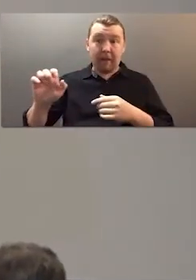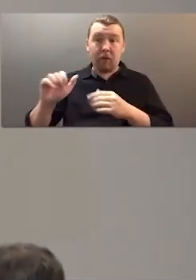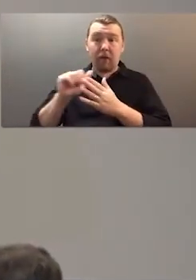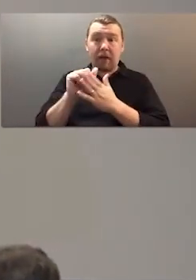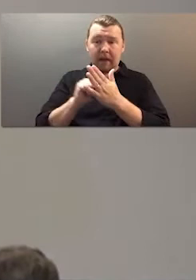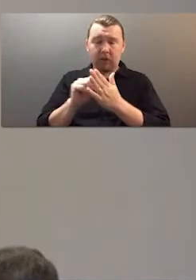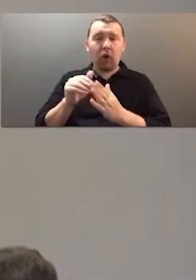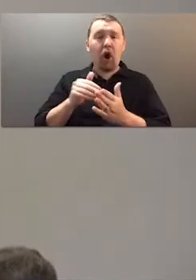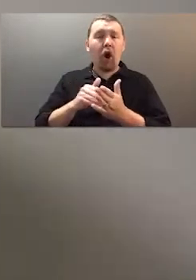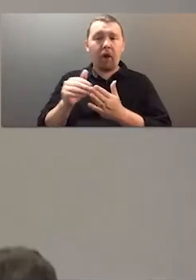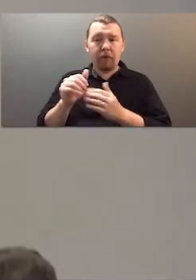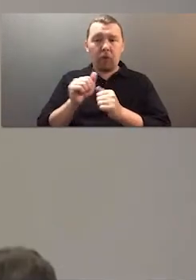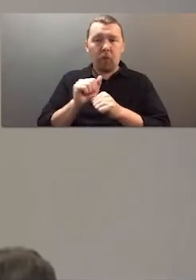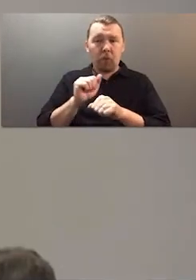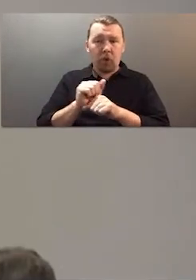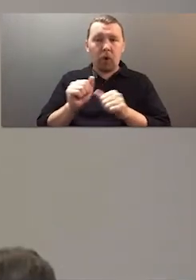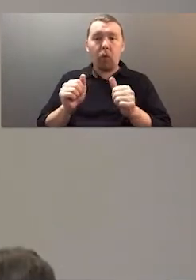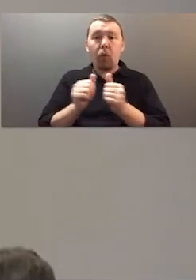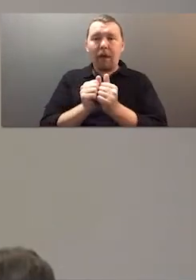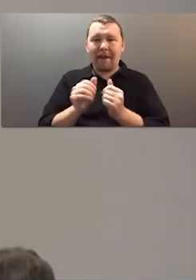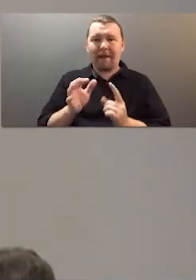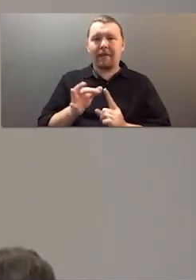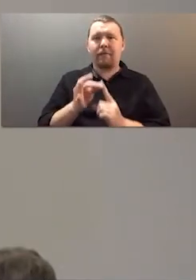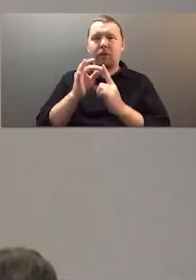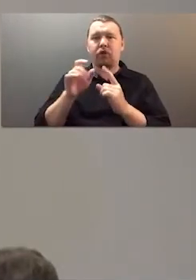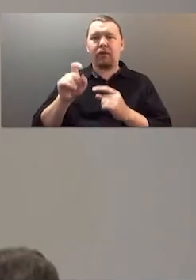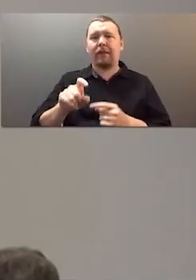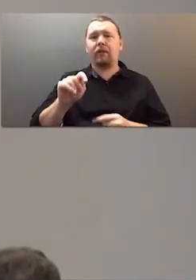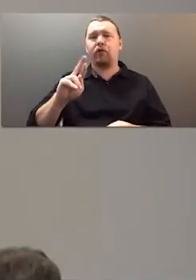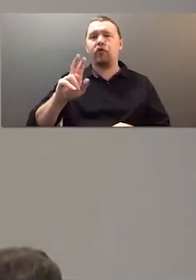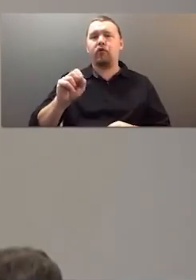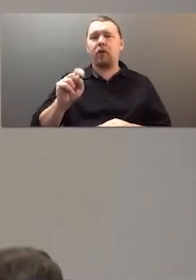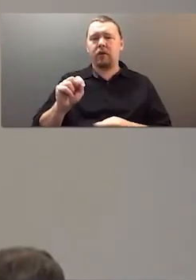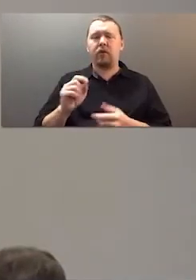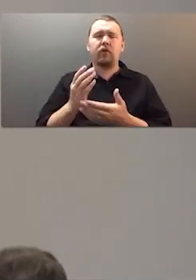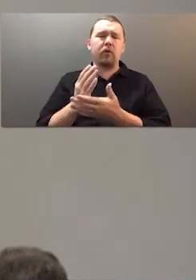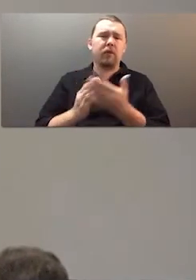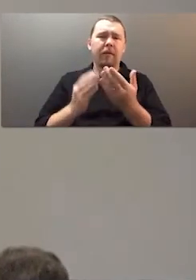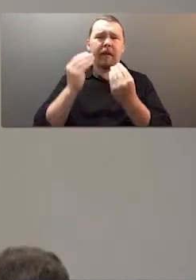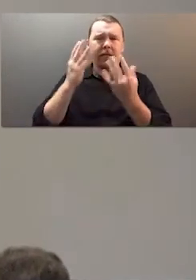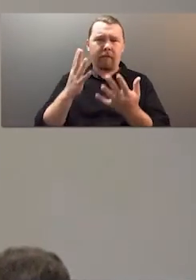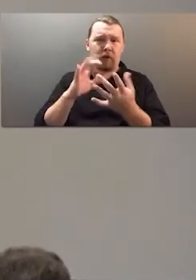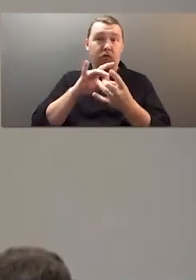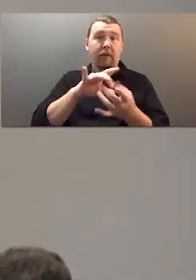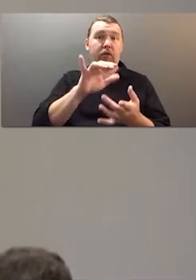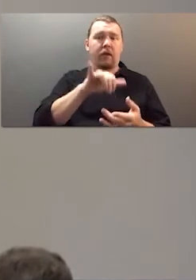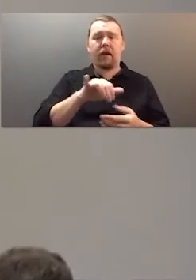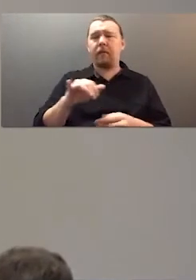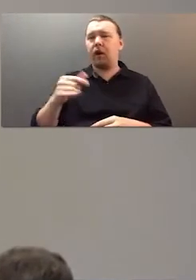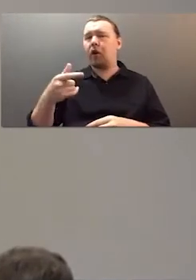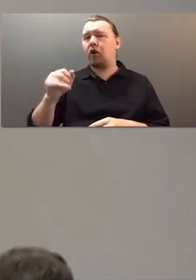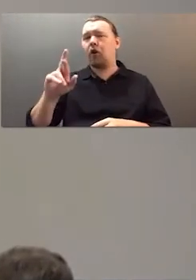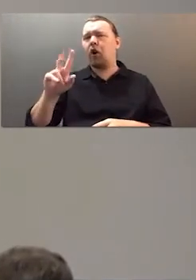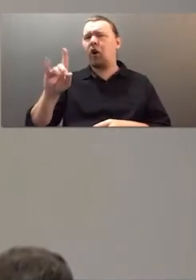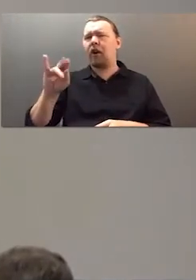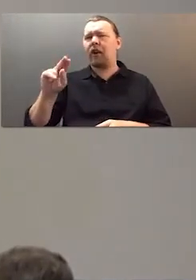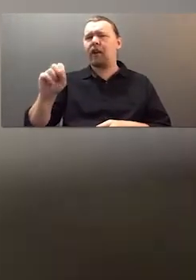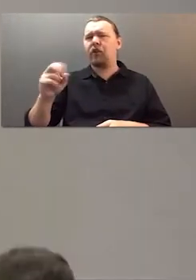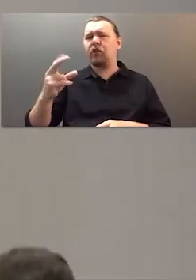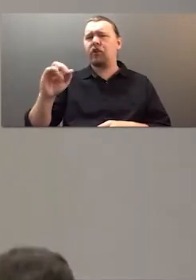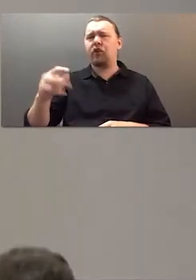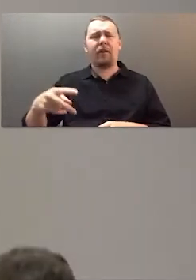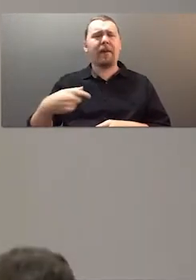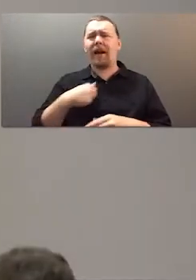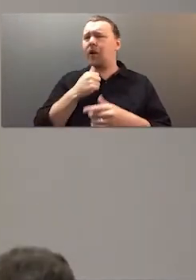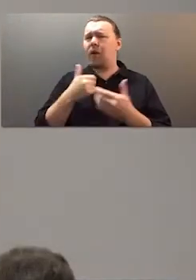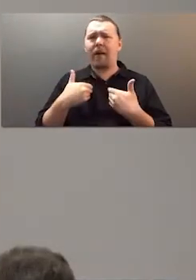accounts often work with special needs trust. So there's going to be some information as it relates to that. If it's on guardianship, not